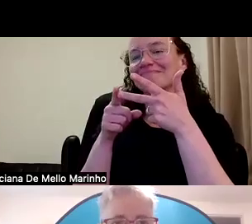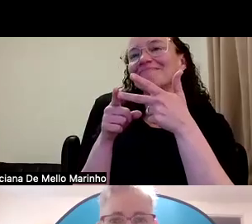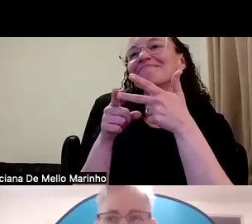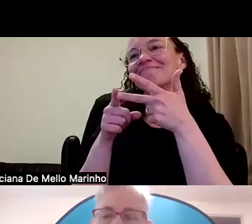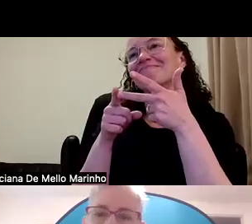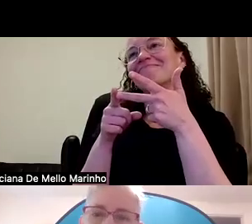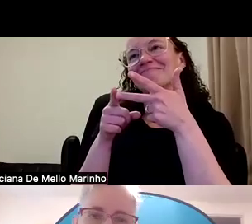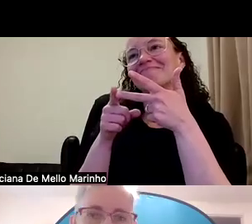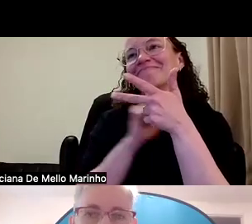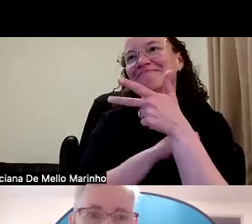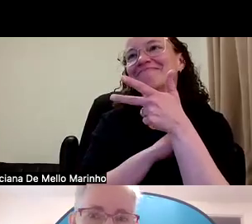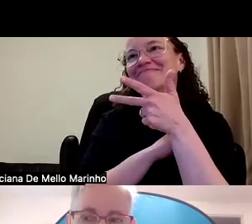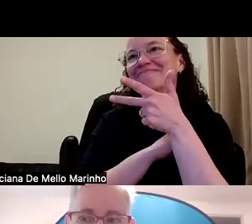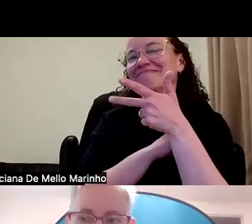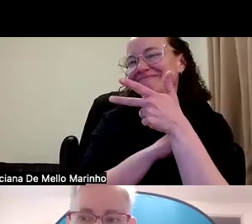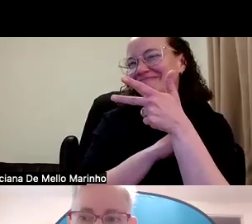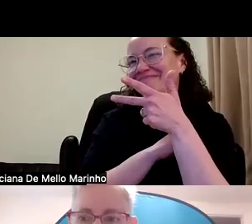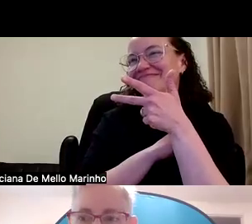So you can request those.